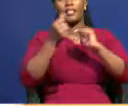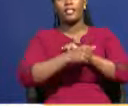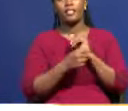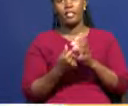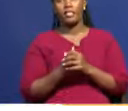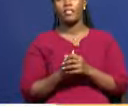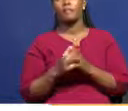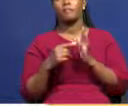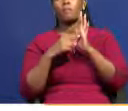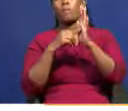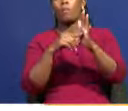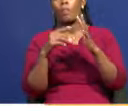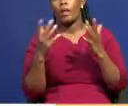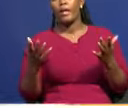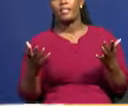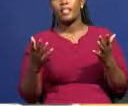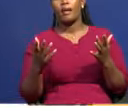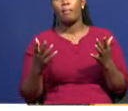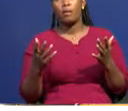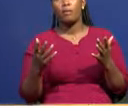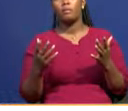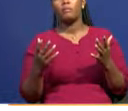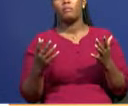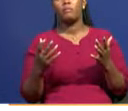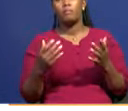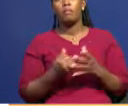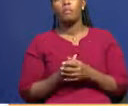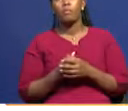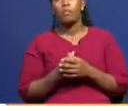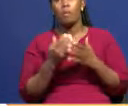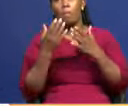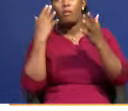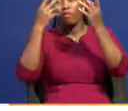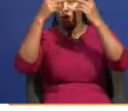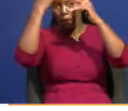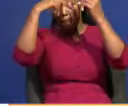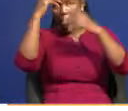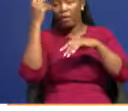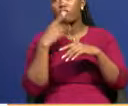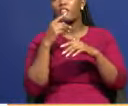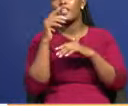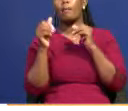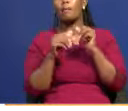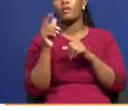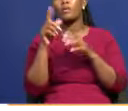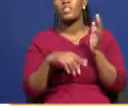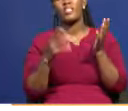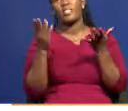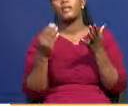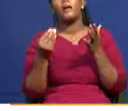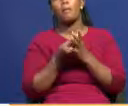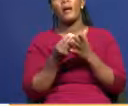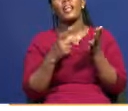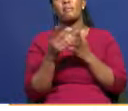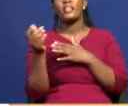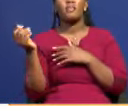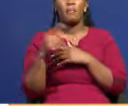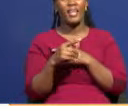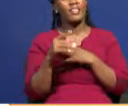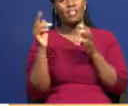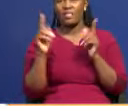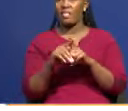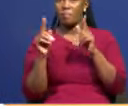example, things like, as much as Prof talks about, the salaries have remained the same mm-hmm. and taxes are going